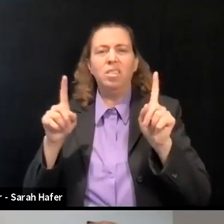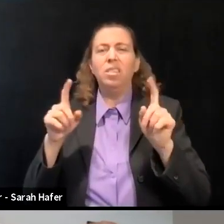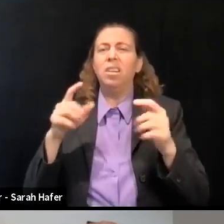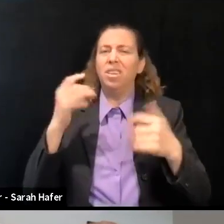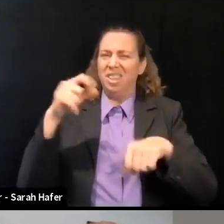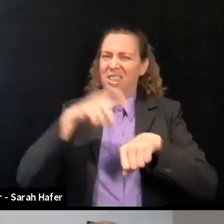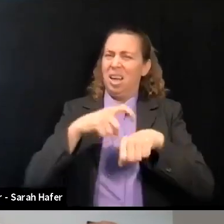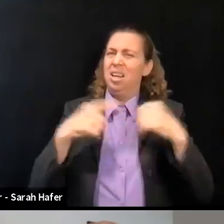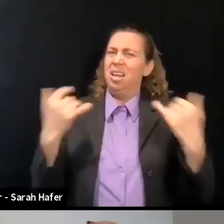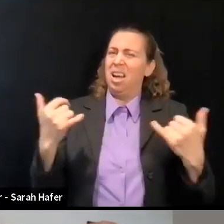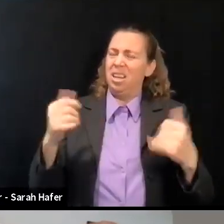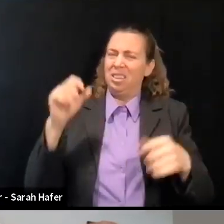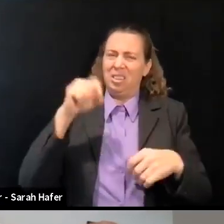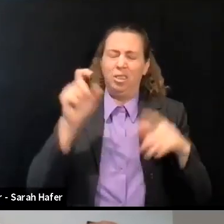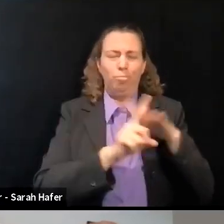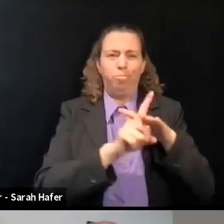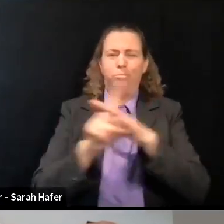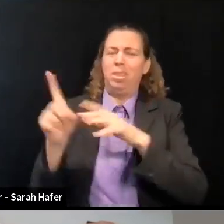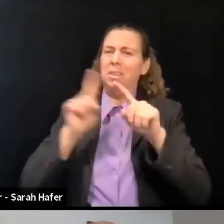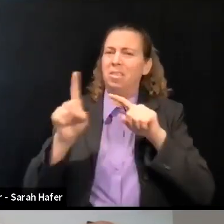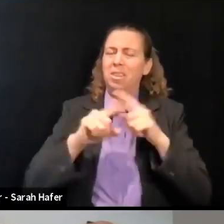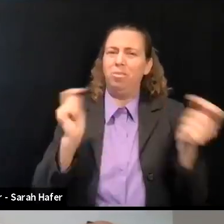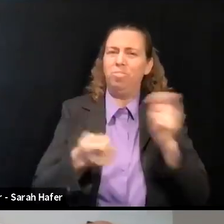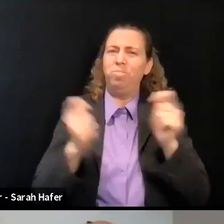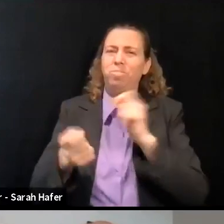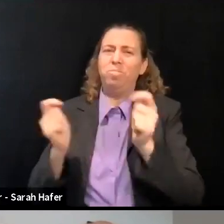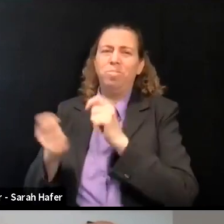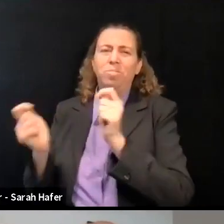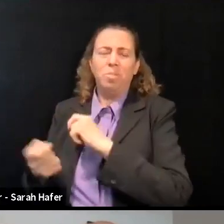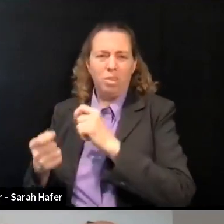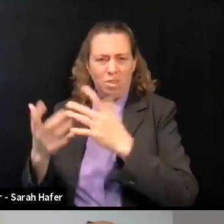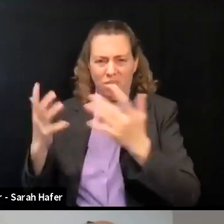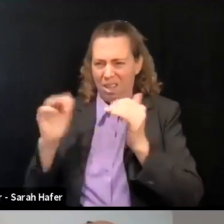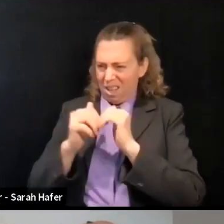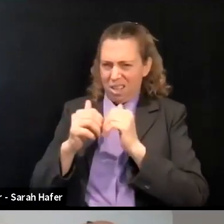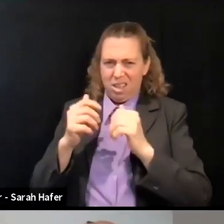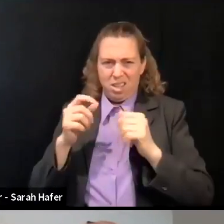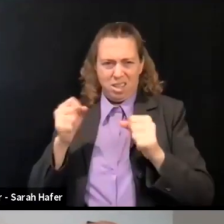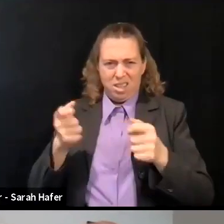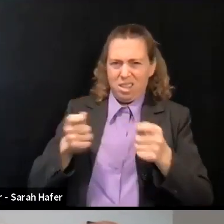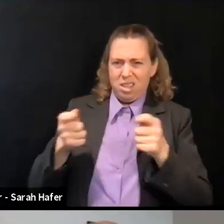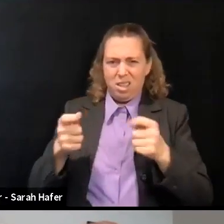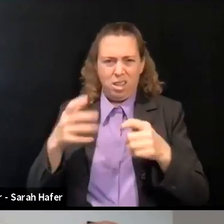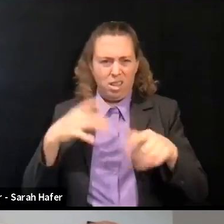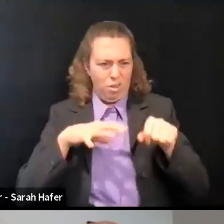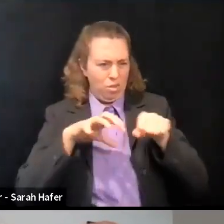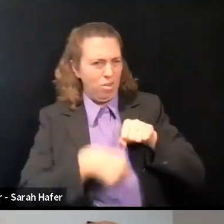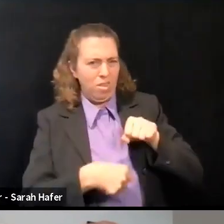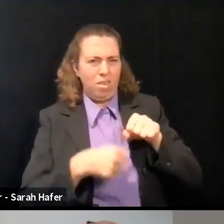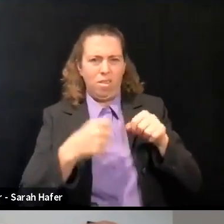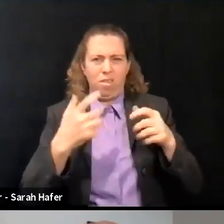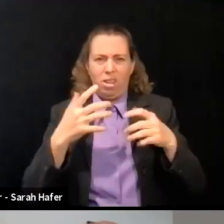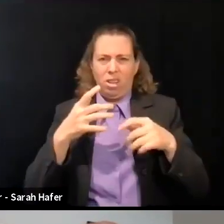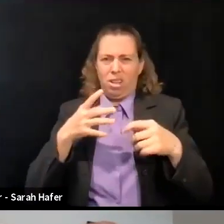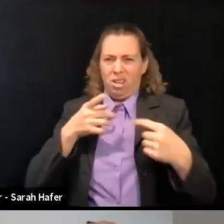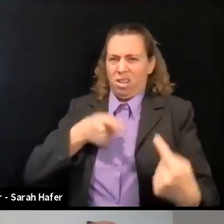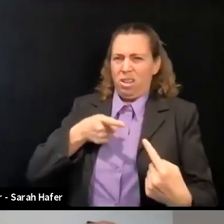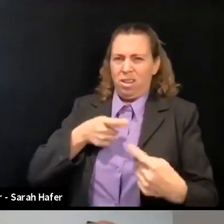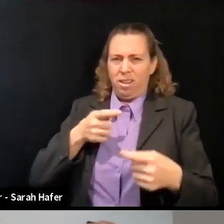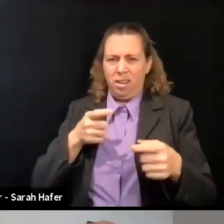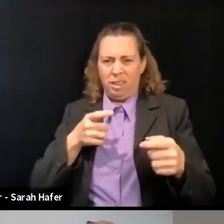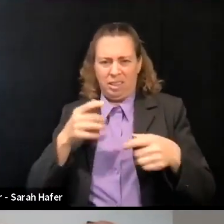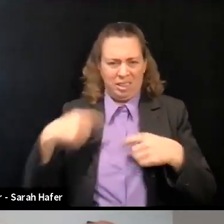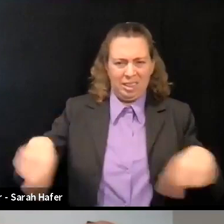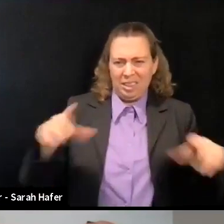to our plans, the ways that we mourn, and the ways that we gather. And we are doing this all while being